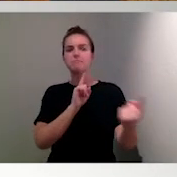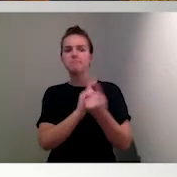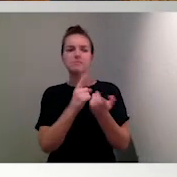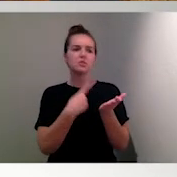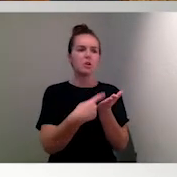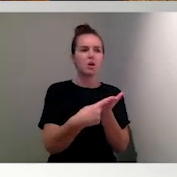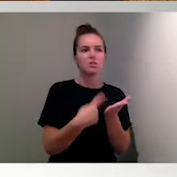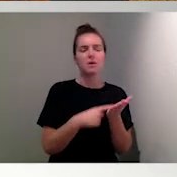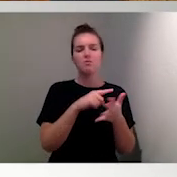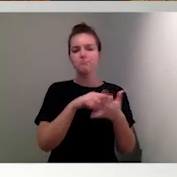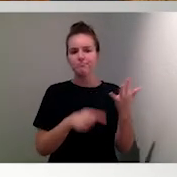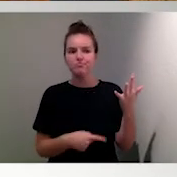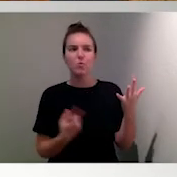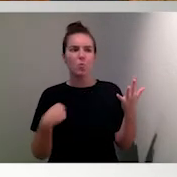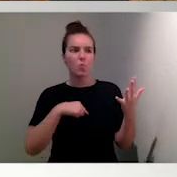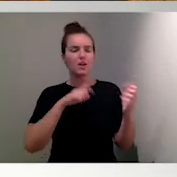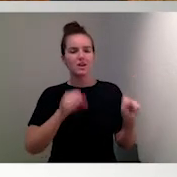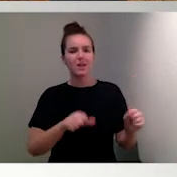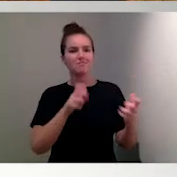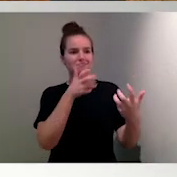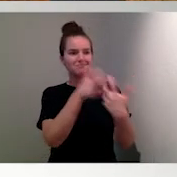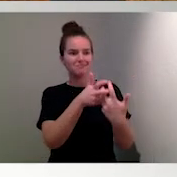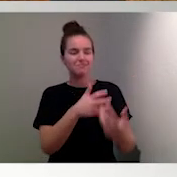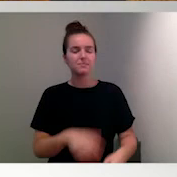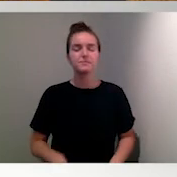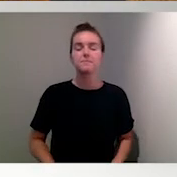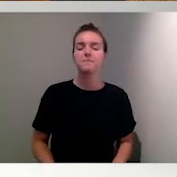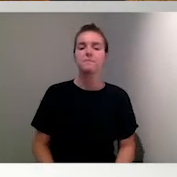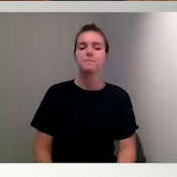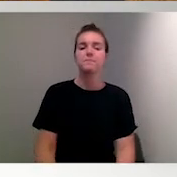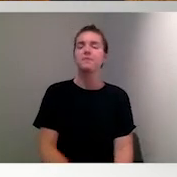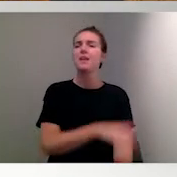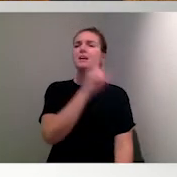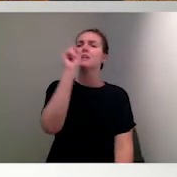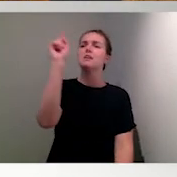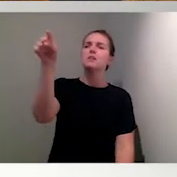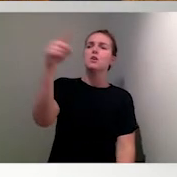arrangements. Yes. Over there in the red shirt.